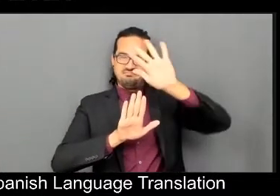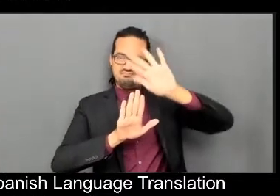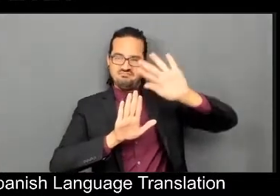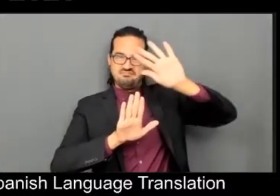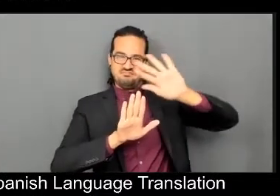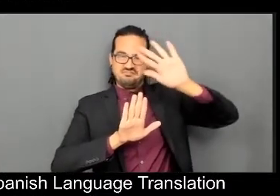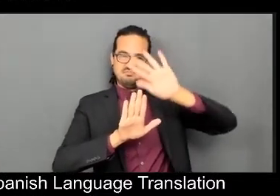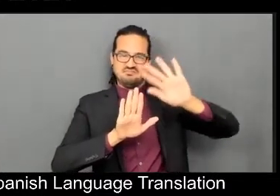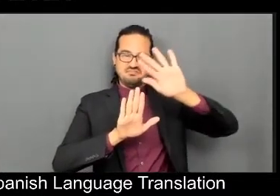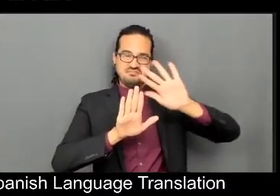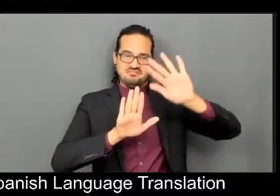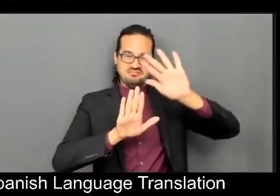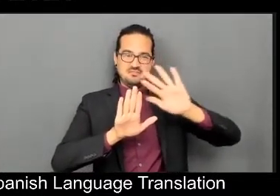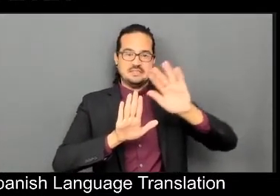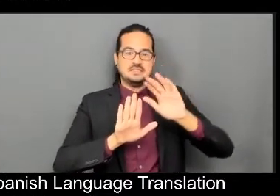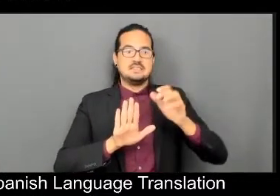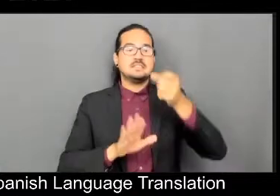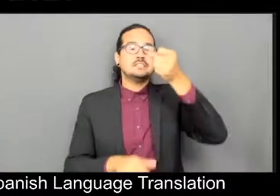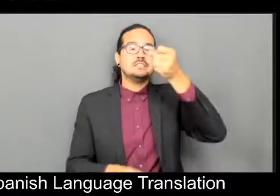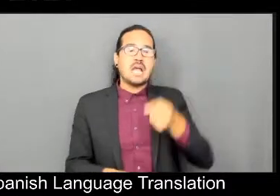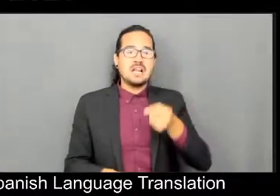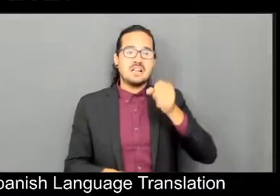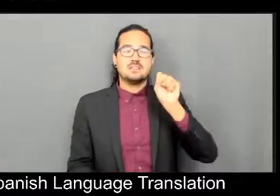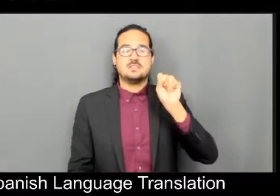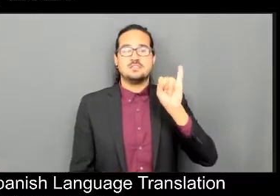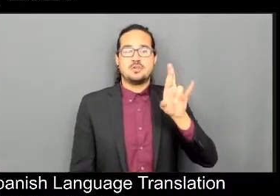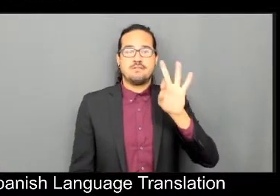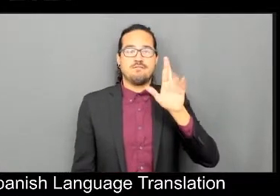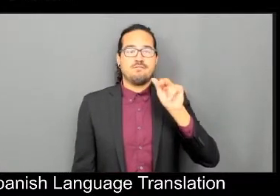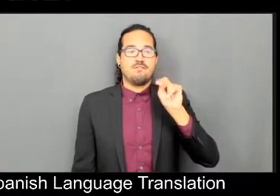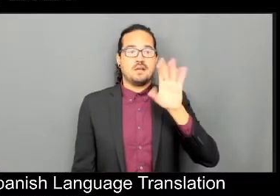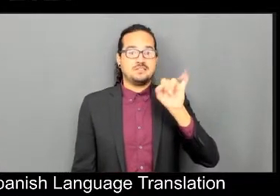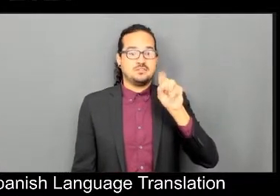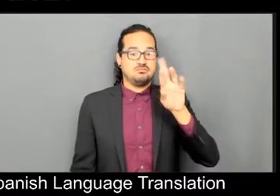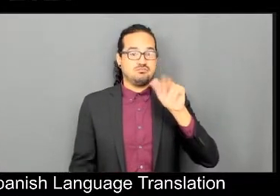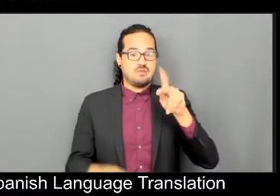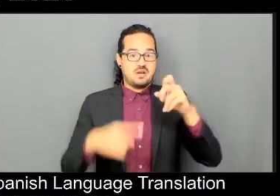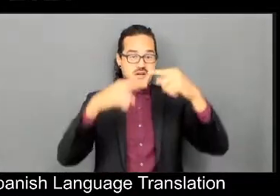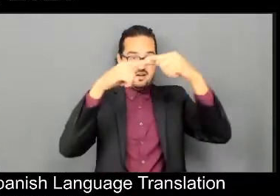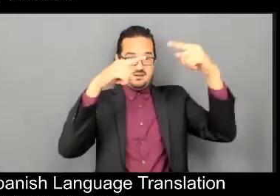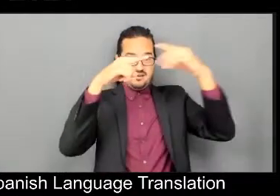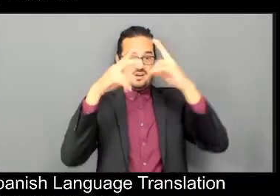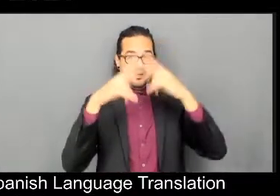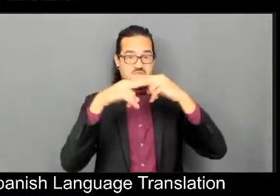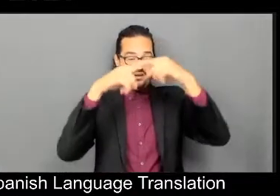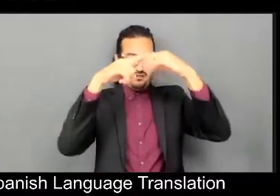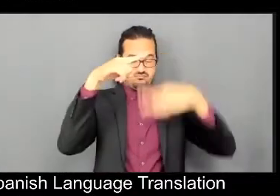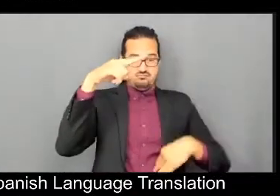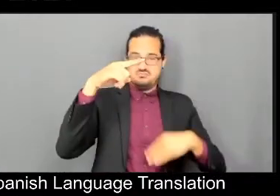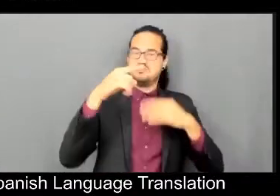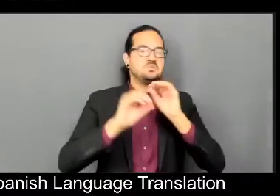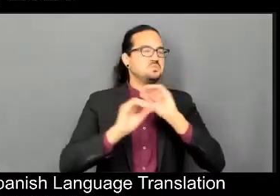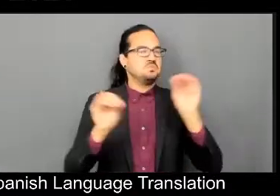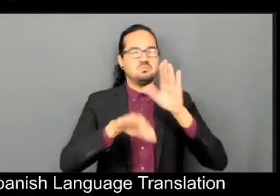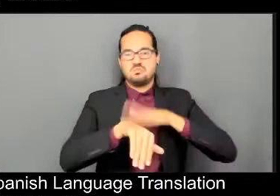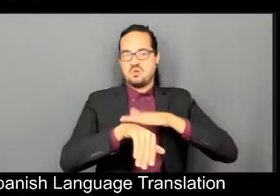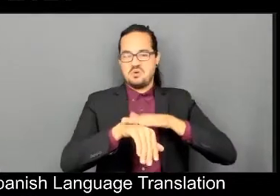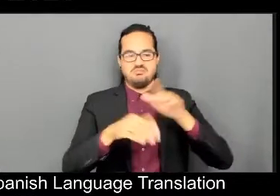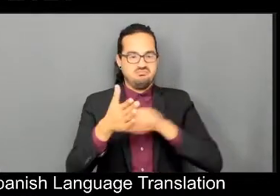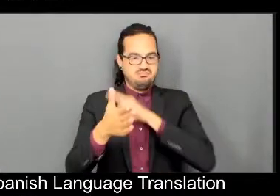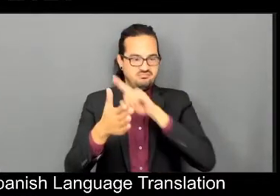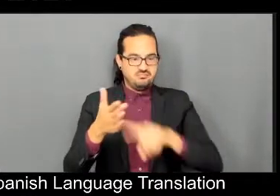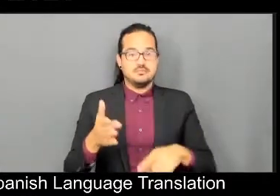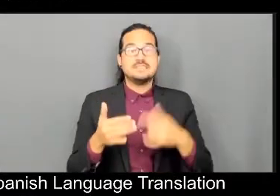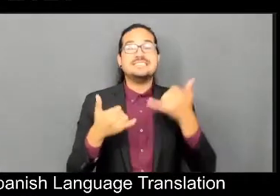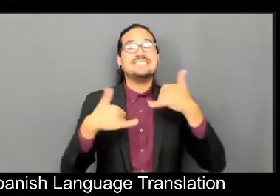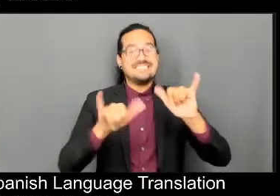anymore. We still have the current order in place for Silver Hills, Fox Drive, and Norrin Way. Inverness Park